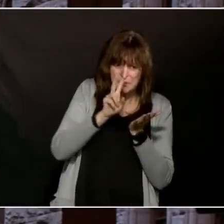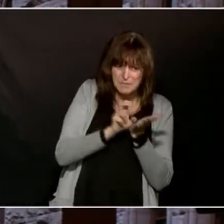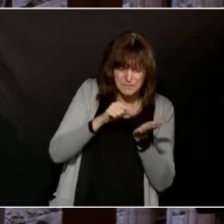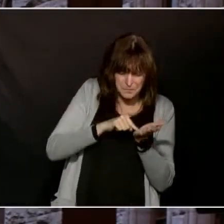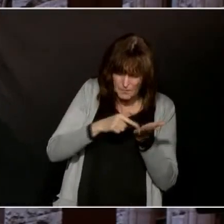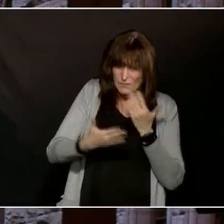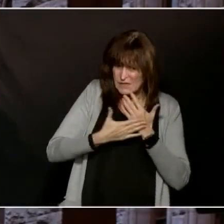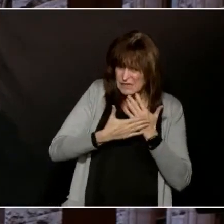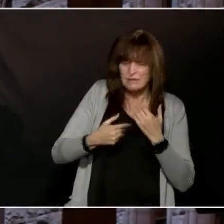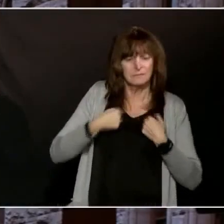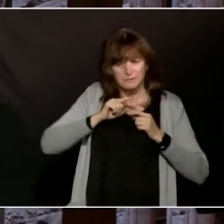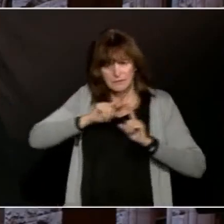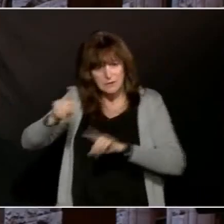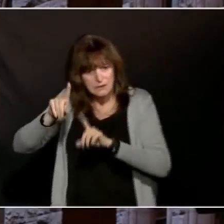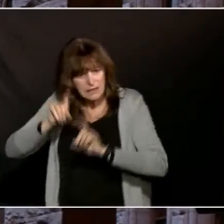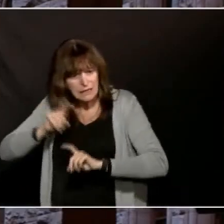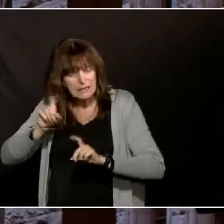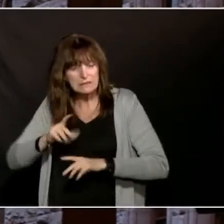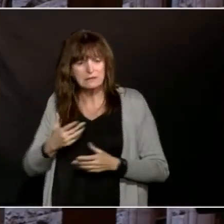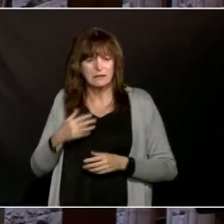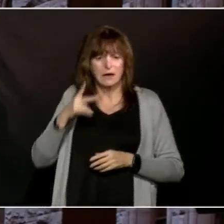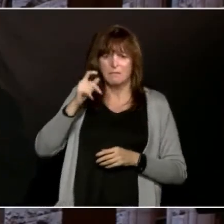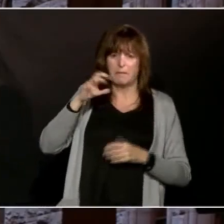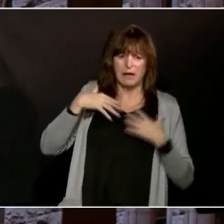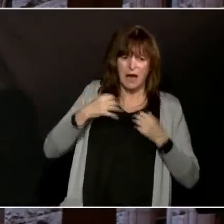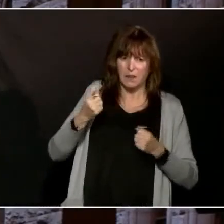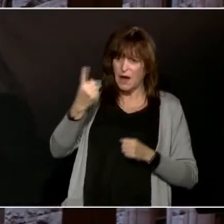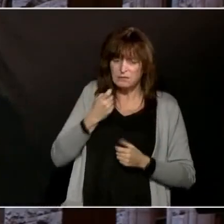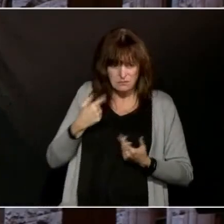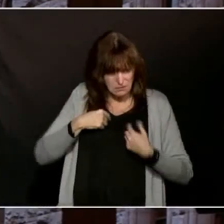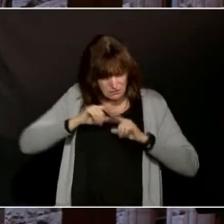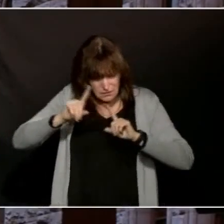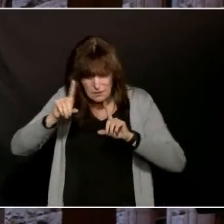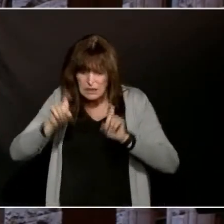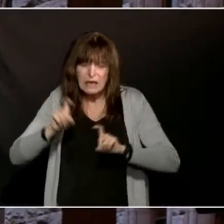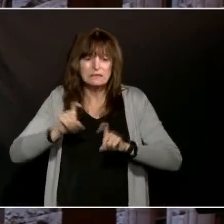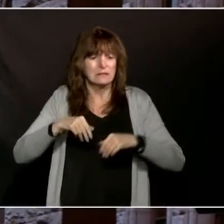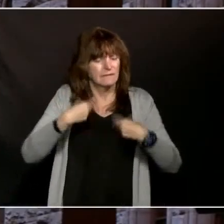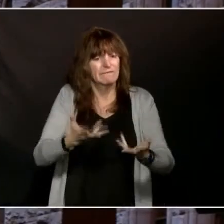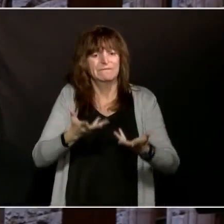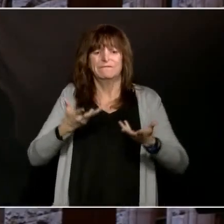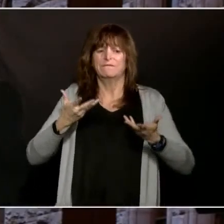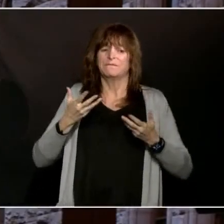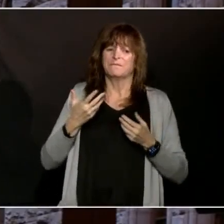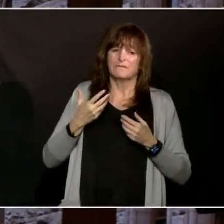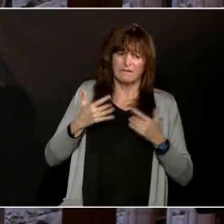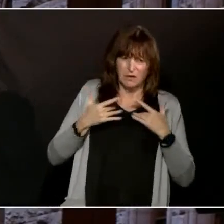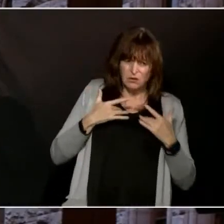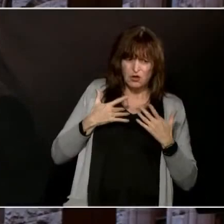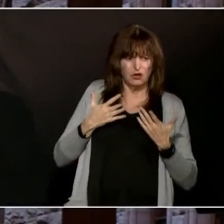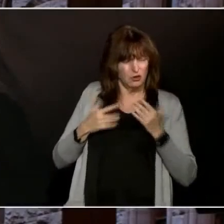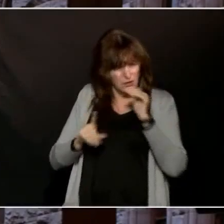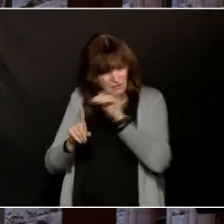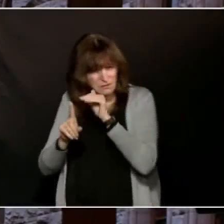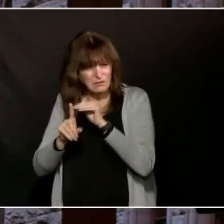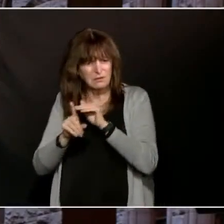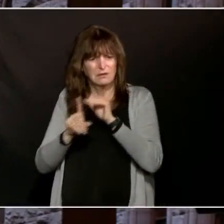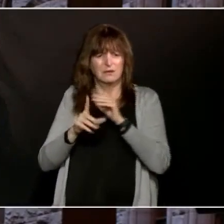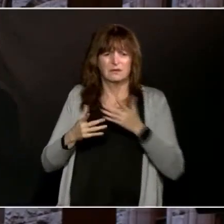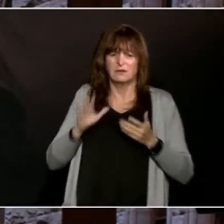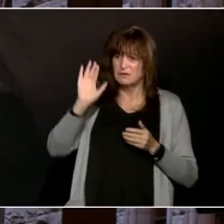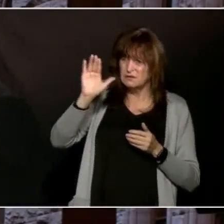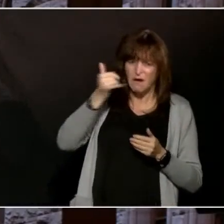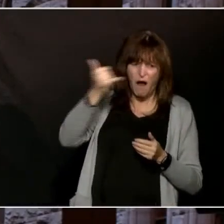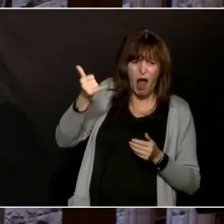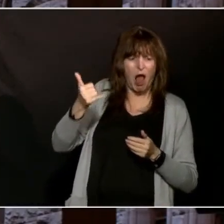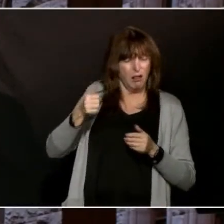asked by public health to go and get tested, do get tested. If you have concerns about it, talk to your public health department in that regard and have it tested as